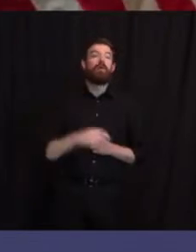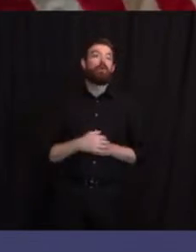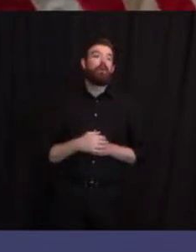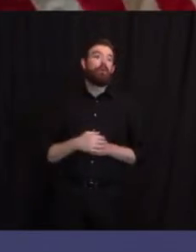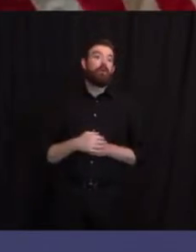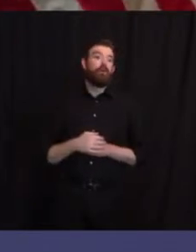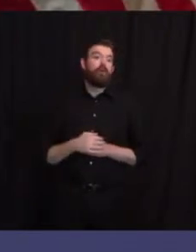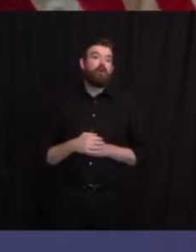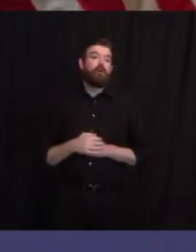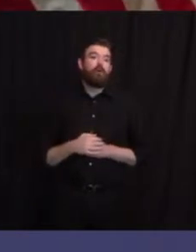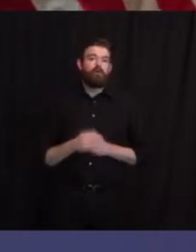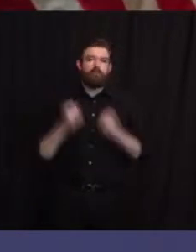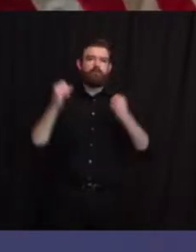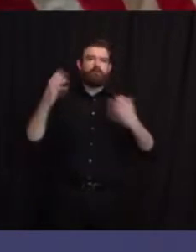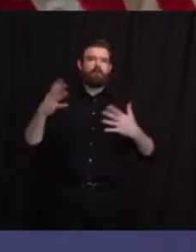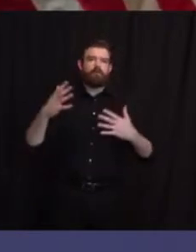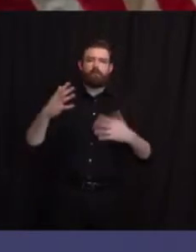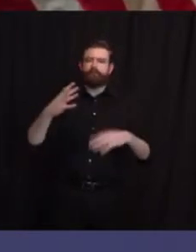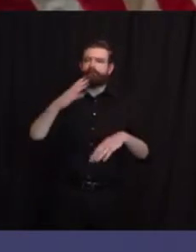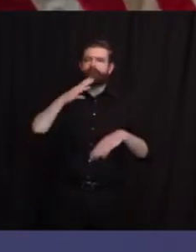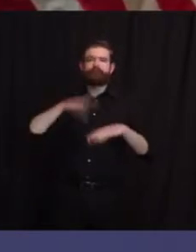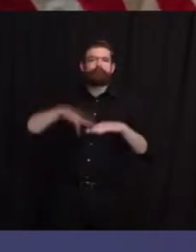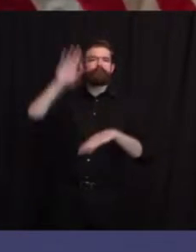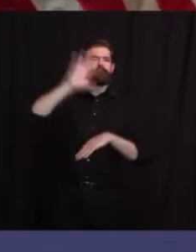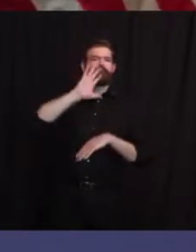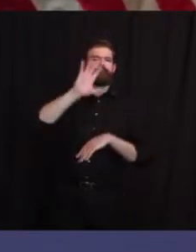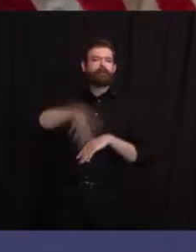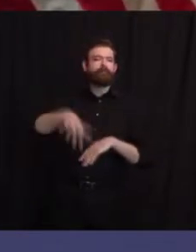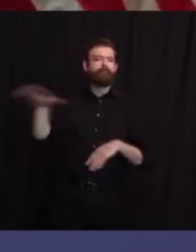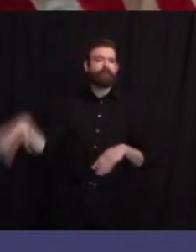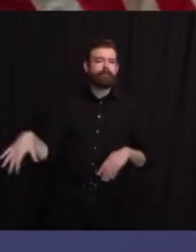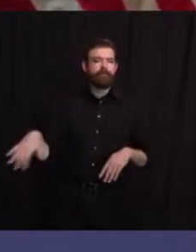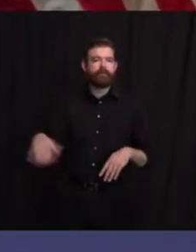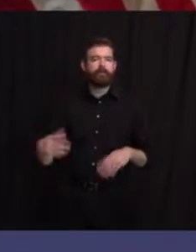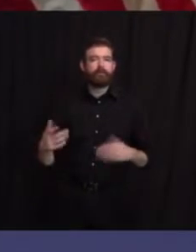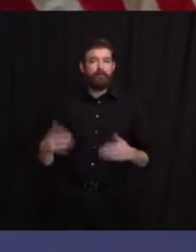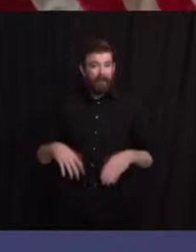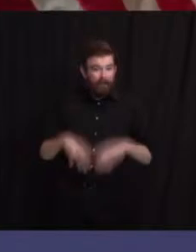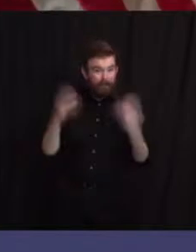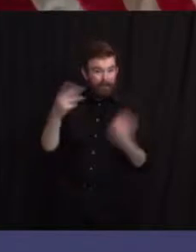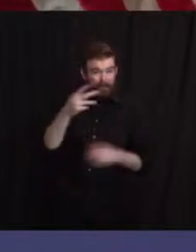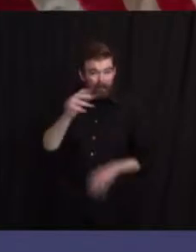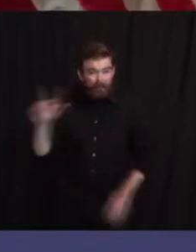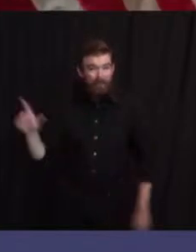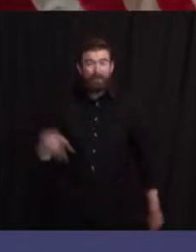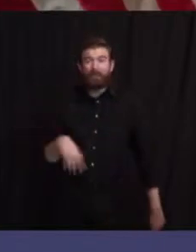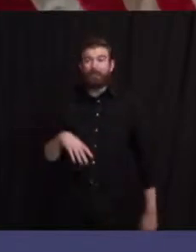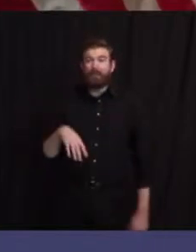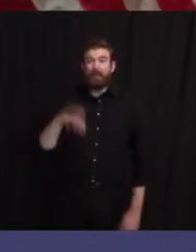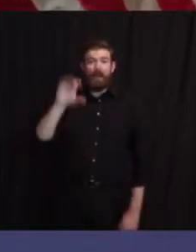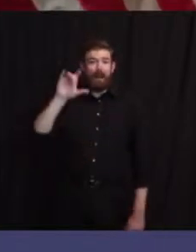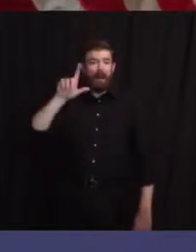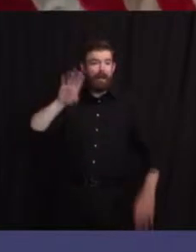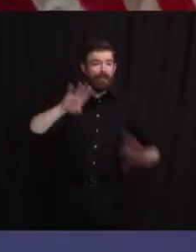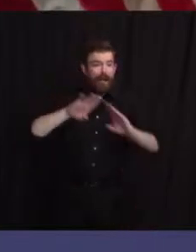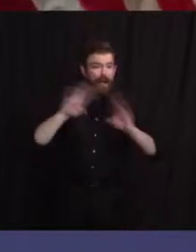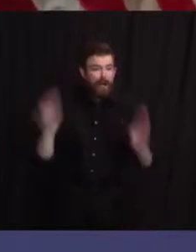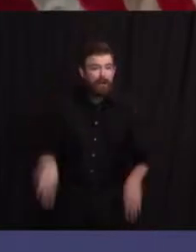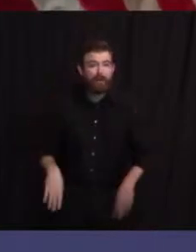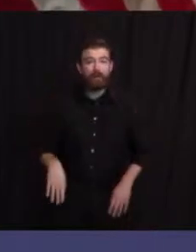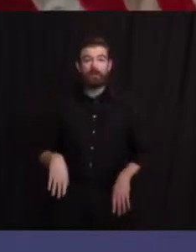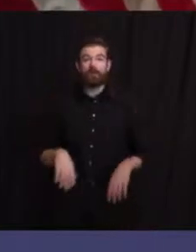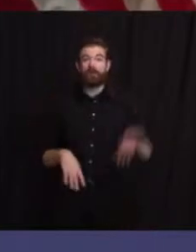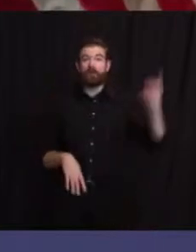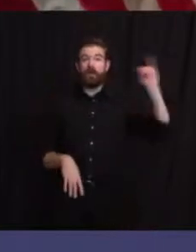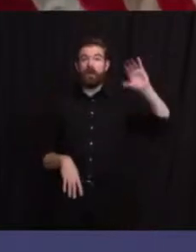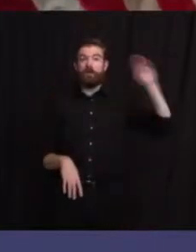their clubhouses. Liability carriers are saying they will not cover things to do with the pandemic. That's one question